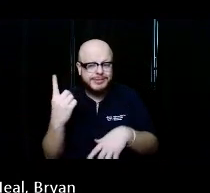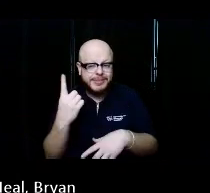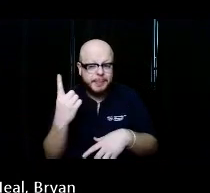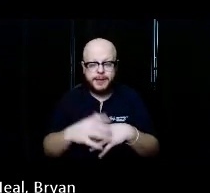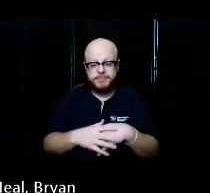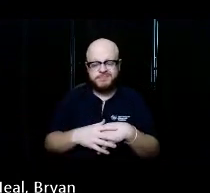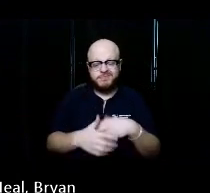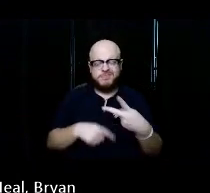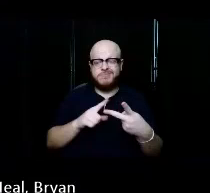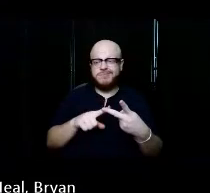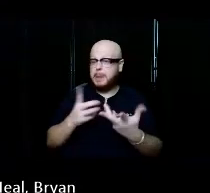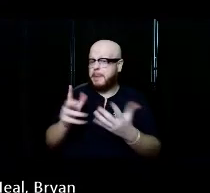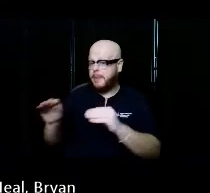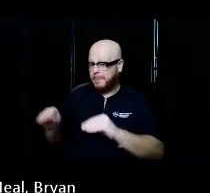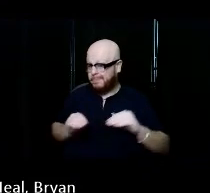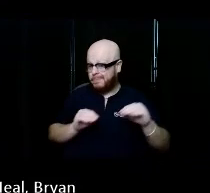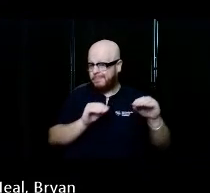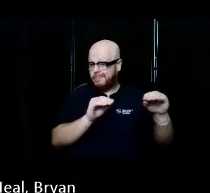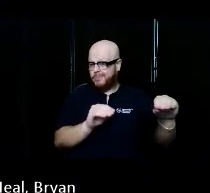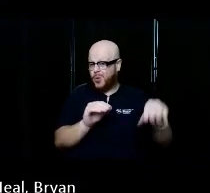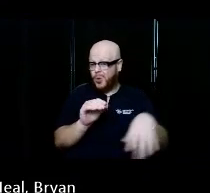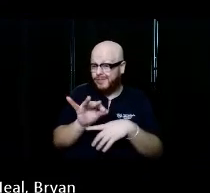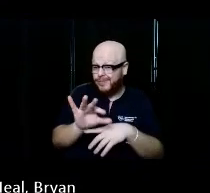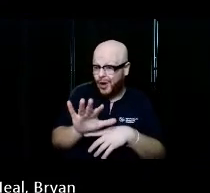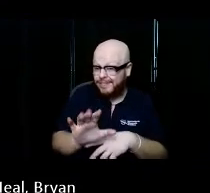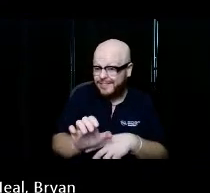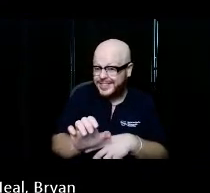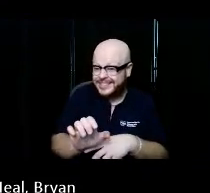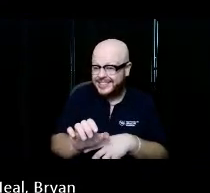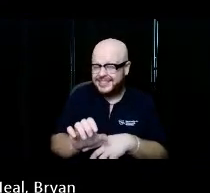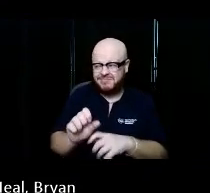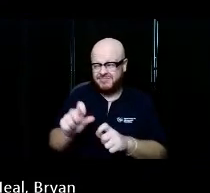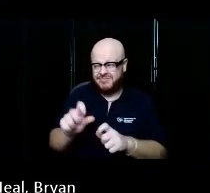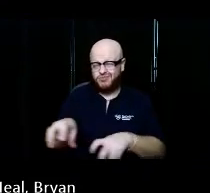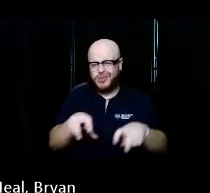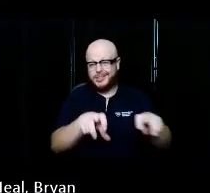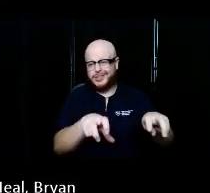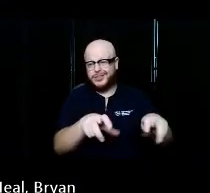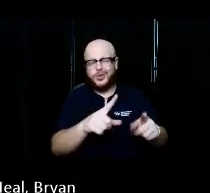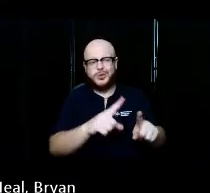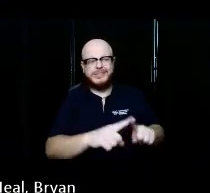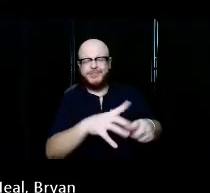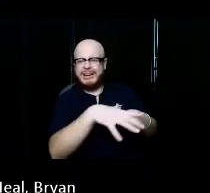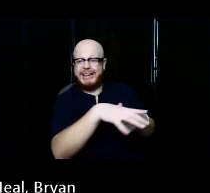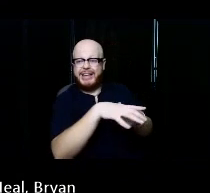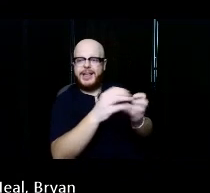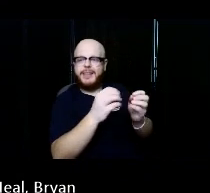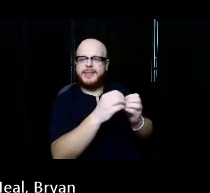area away from a lot of the conversation that is occurring that could be helpful?